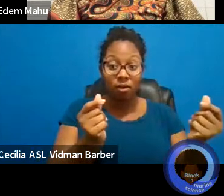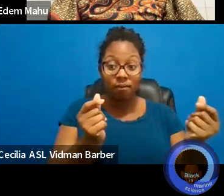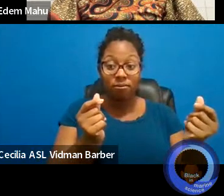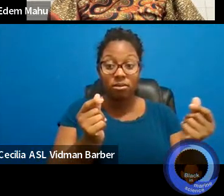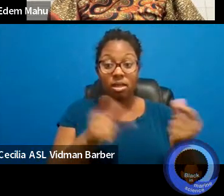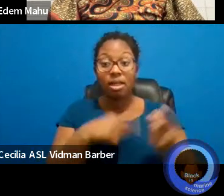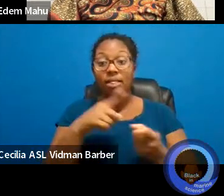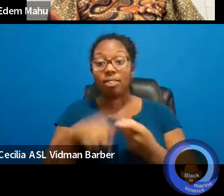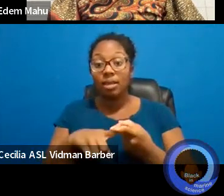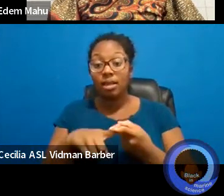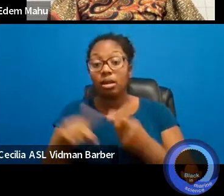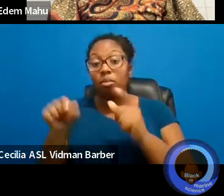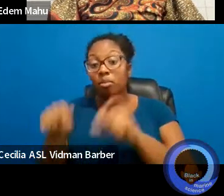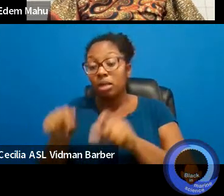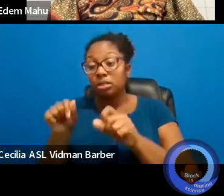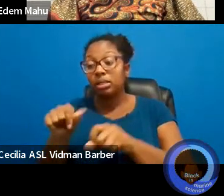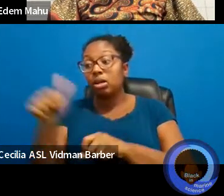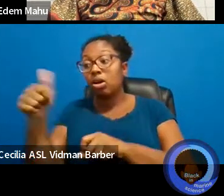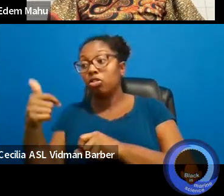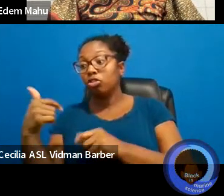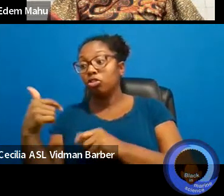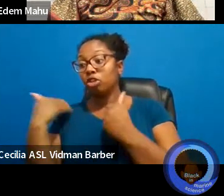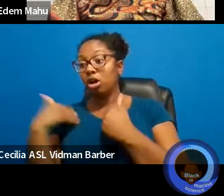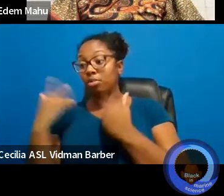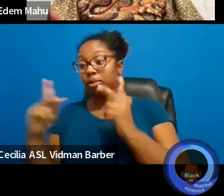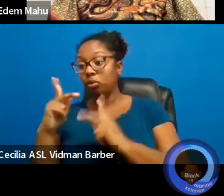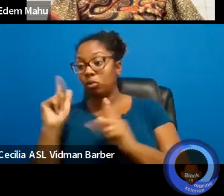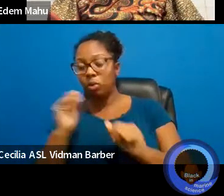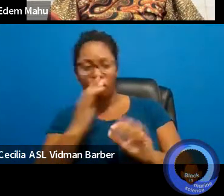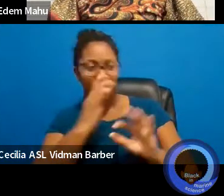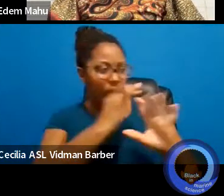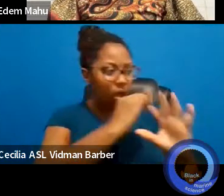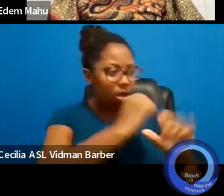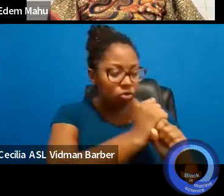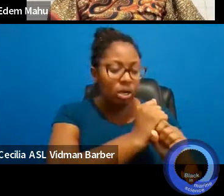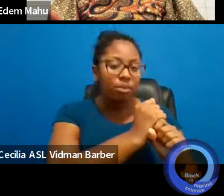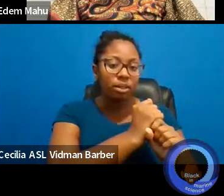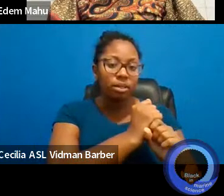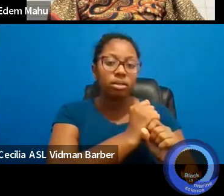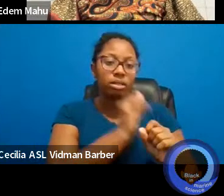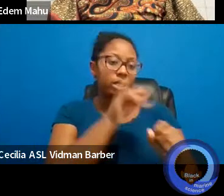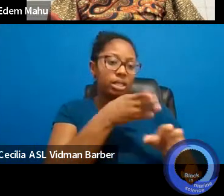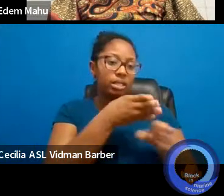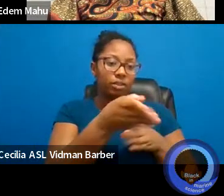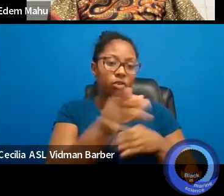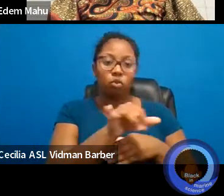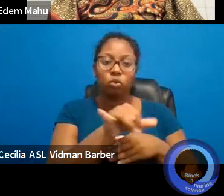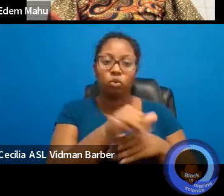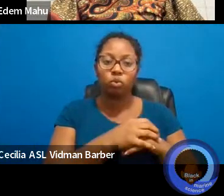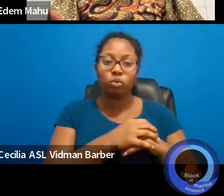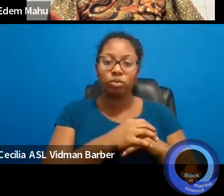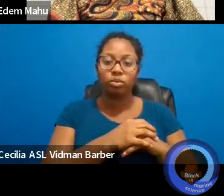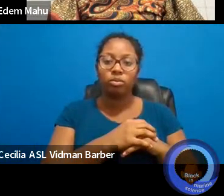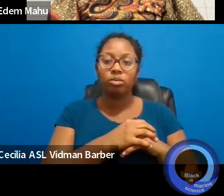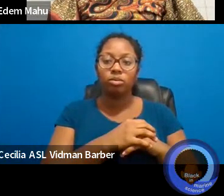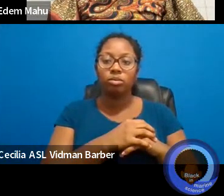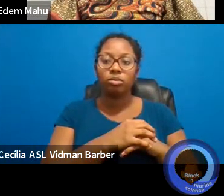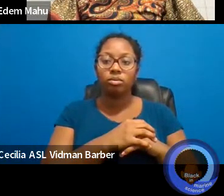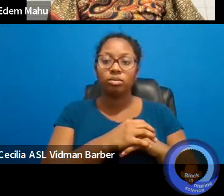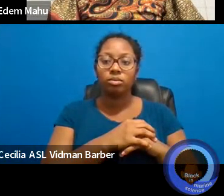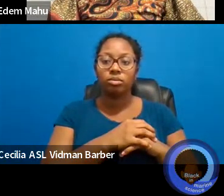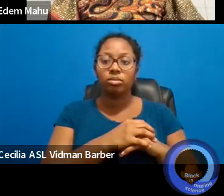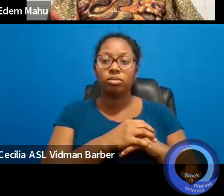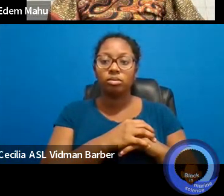possibly attract and interest the young ones to get involved into marine science-related fields, thus increasing the